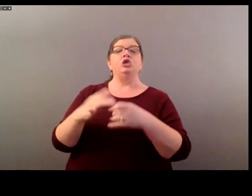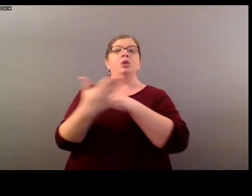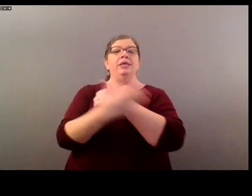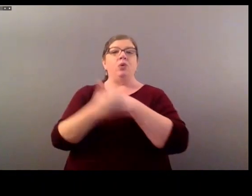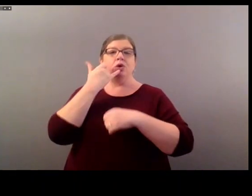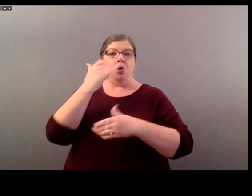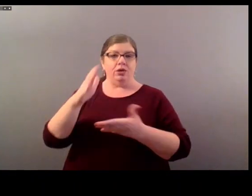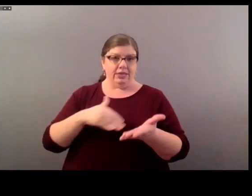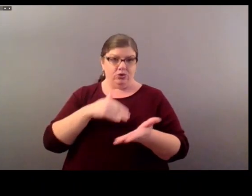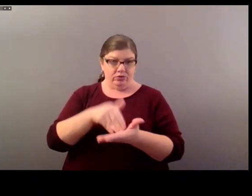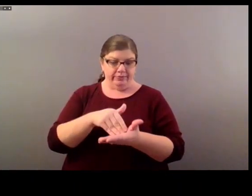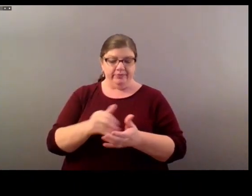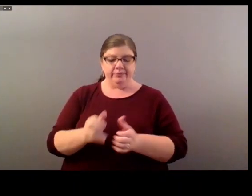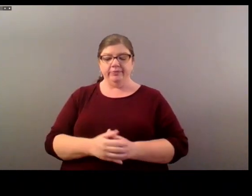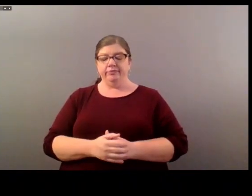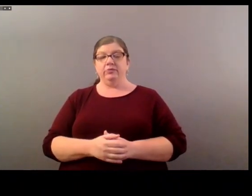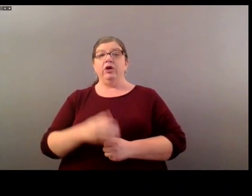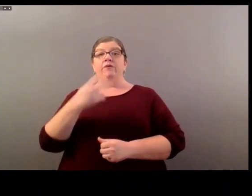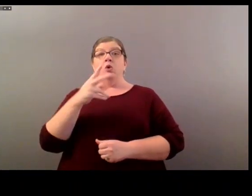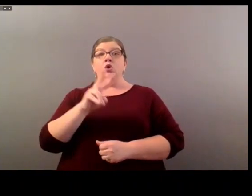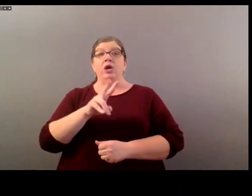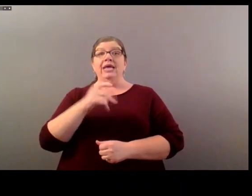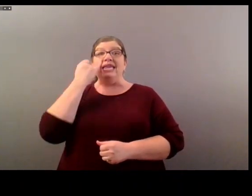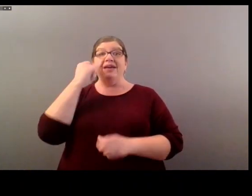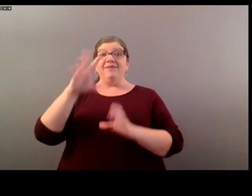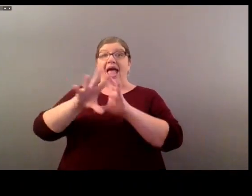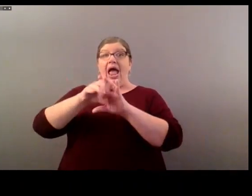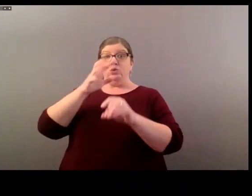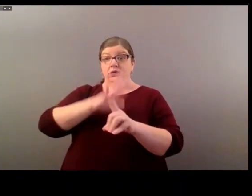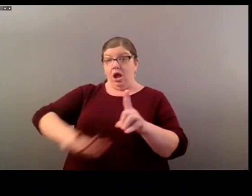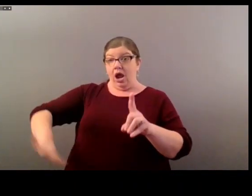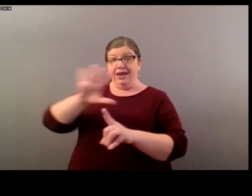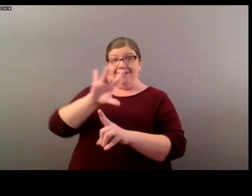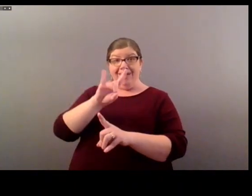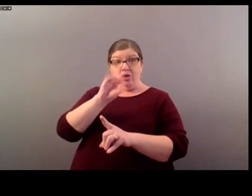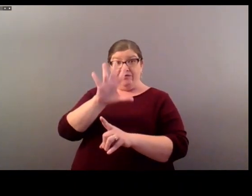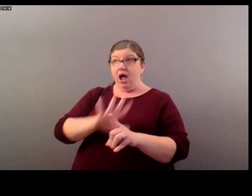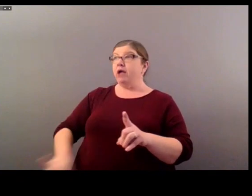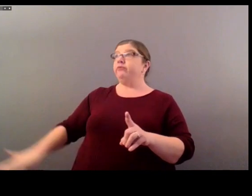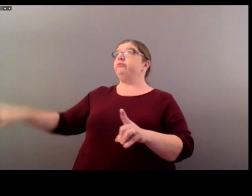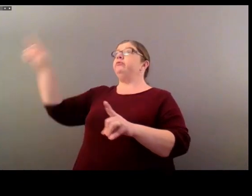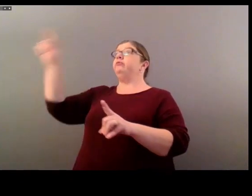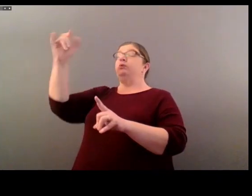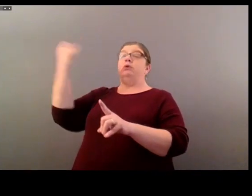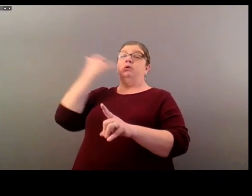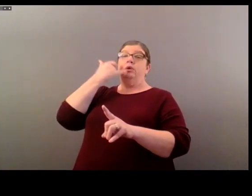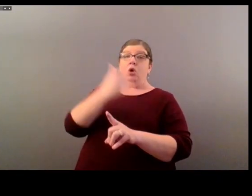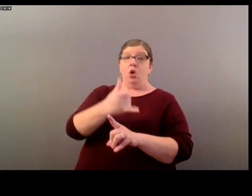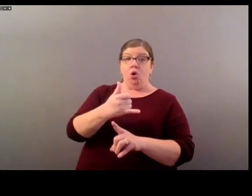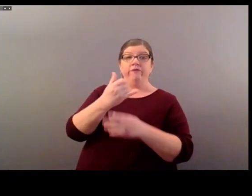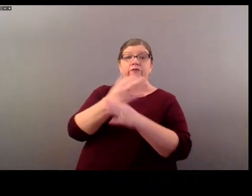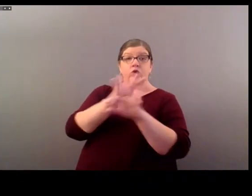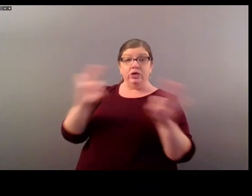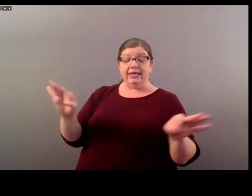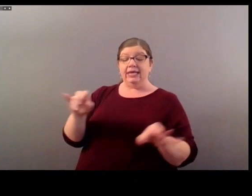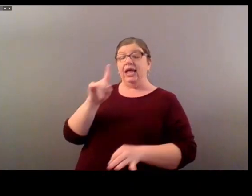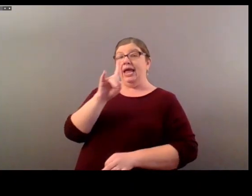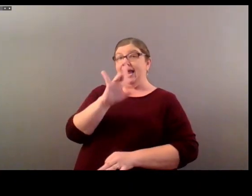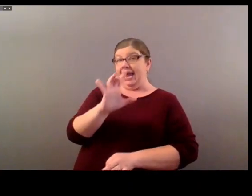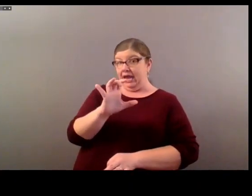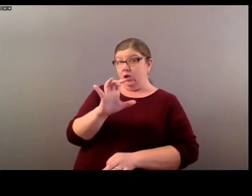center. To reach 211 outside of the 805 area code, you can call toll-free